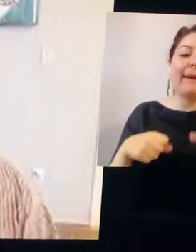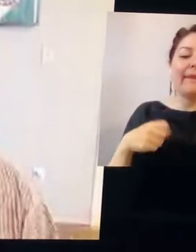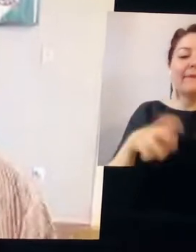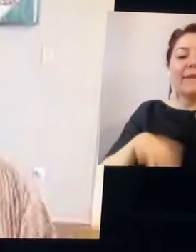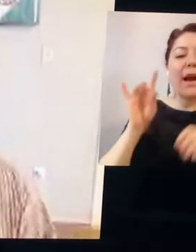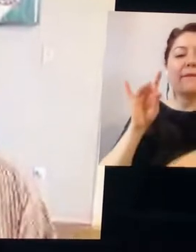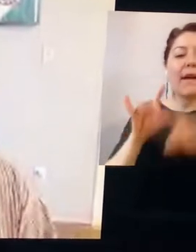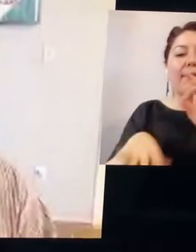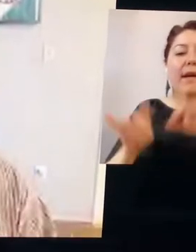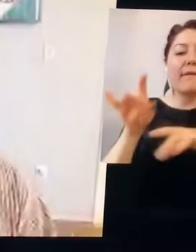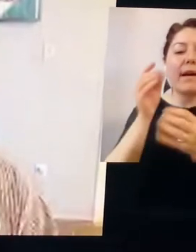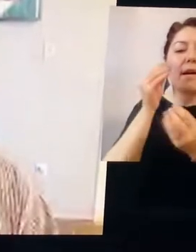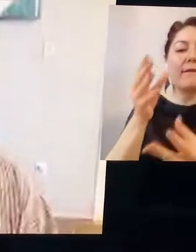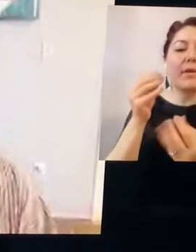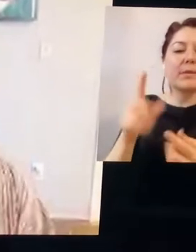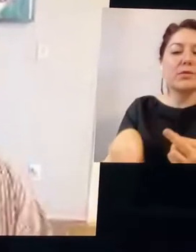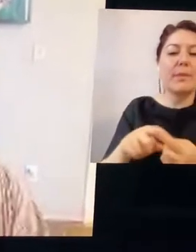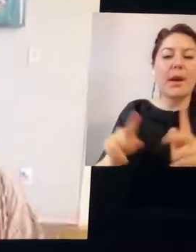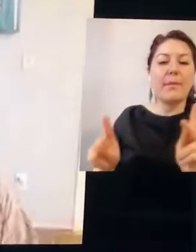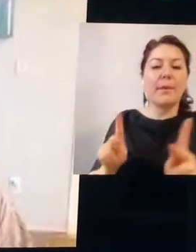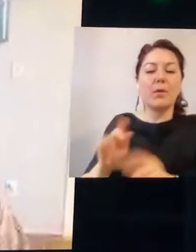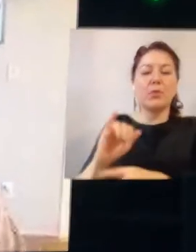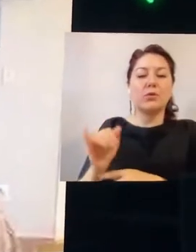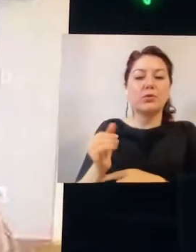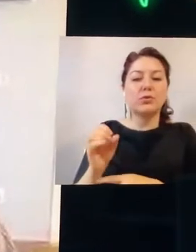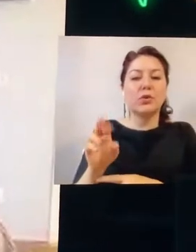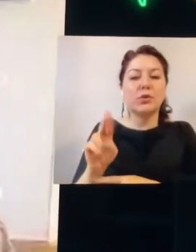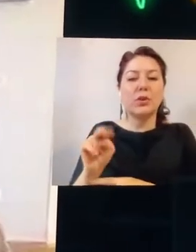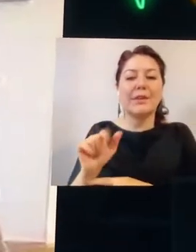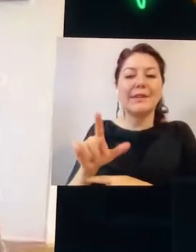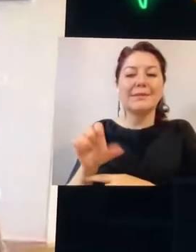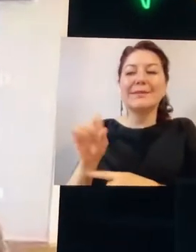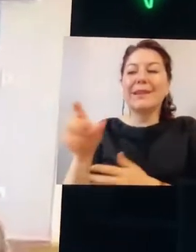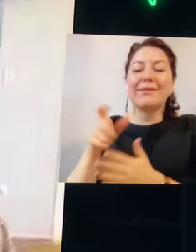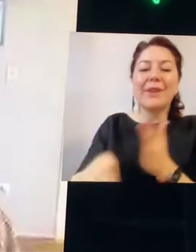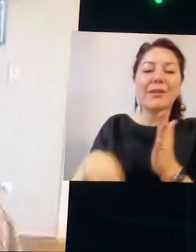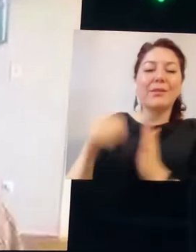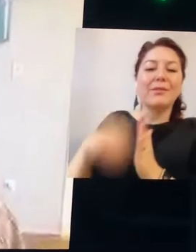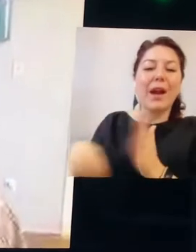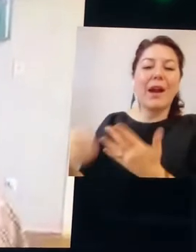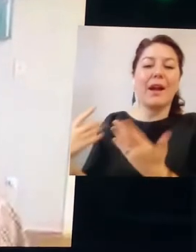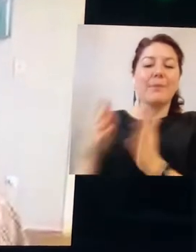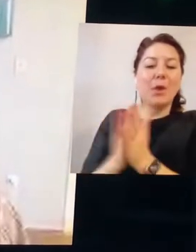journalists and really read their articles, read all about them, other than Google.